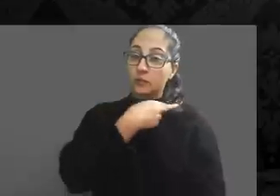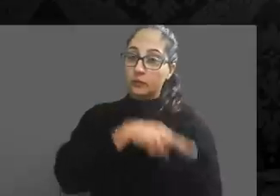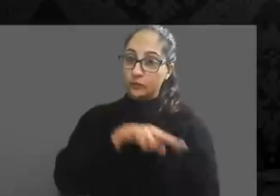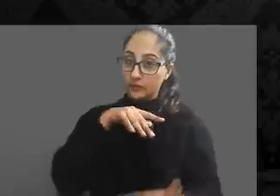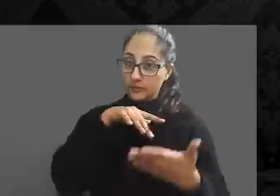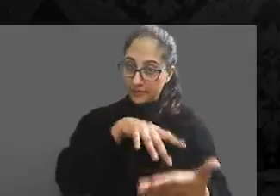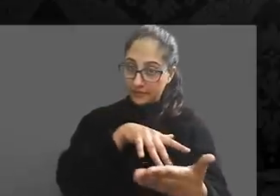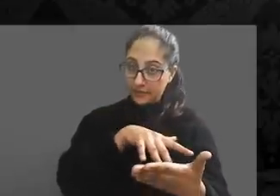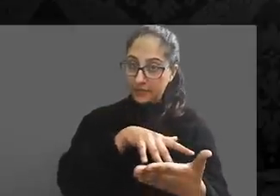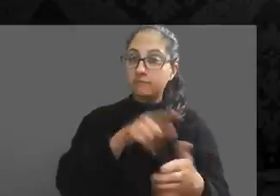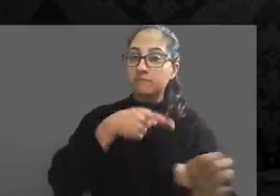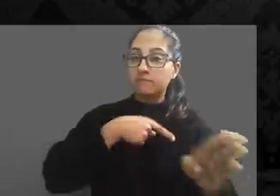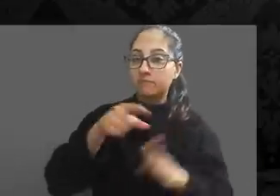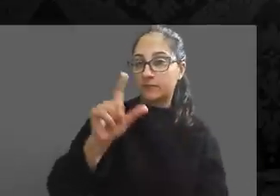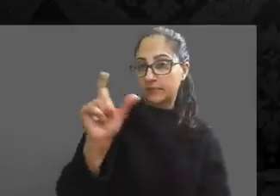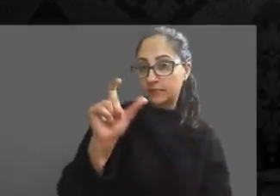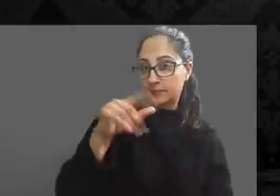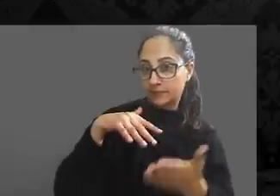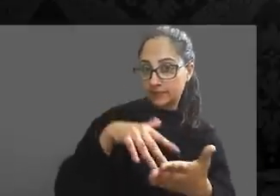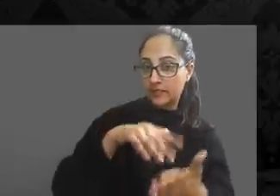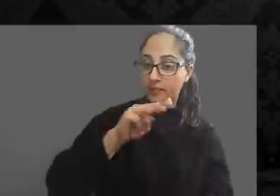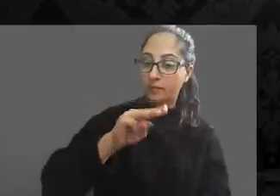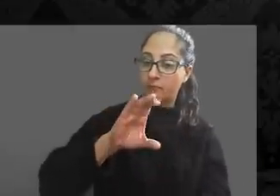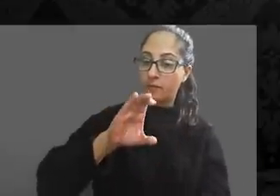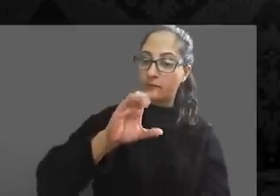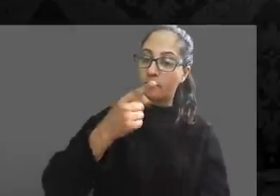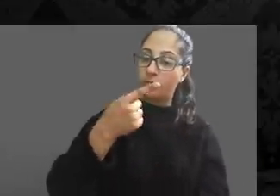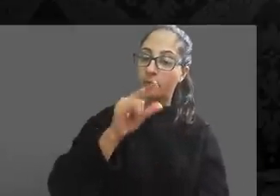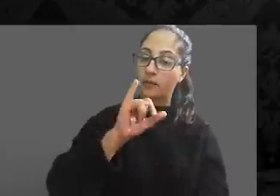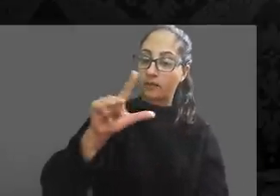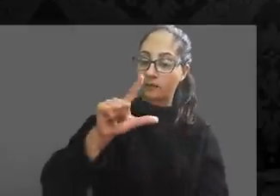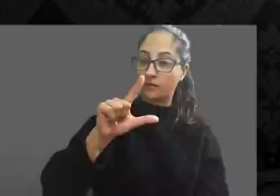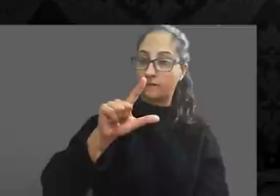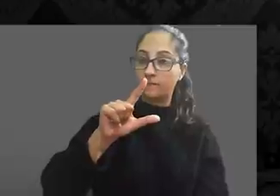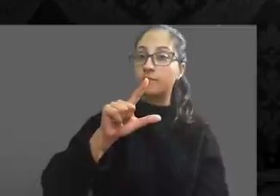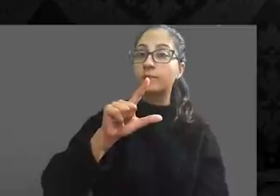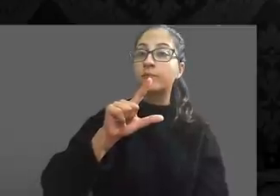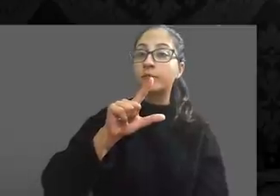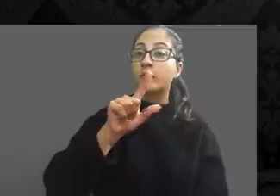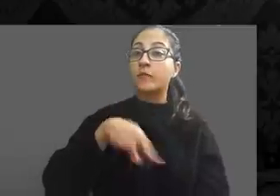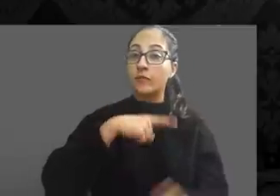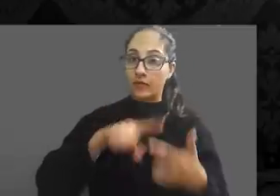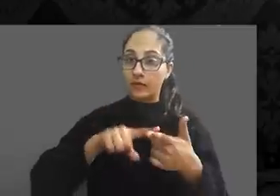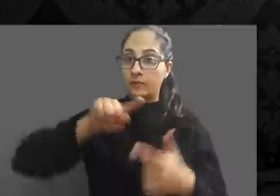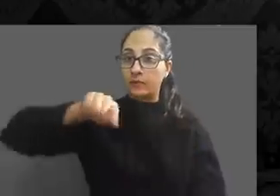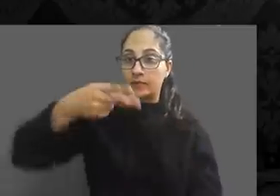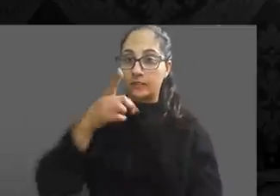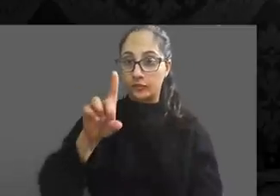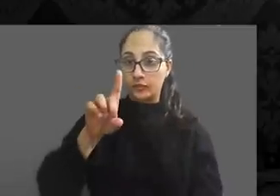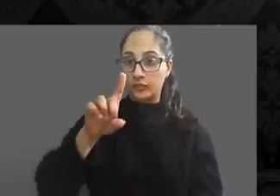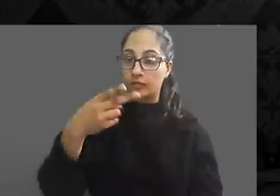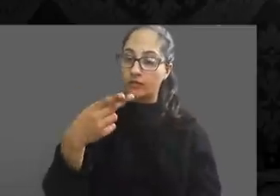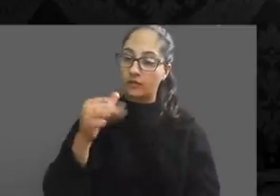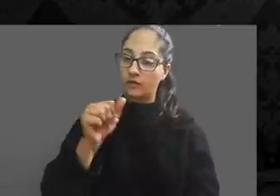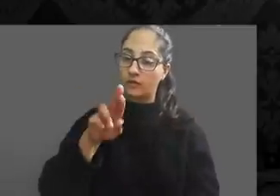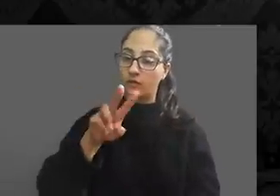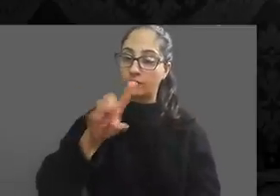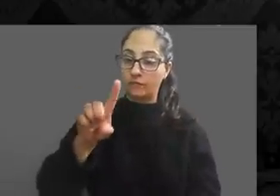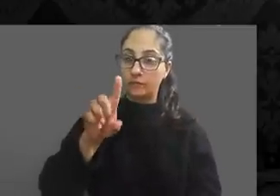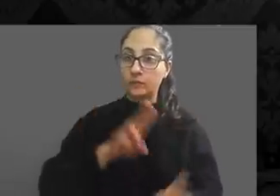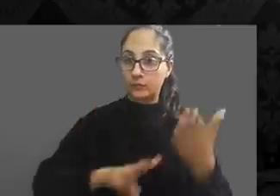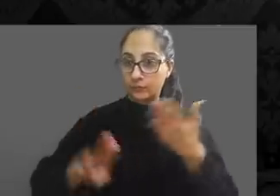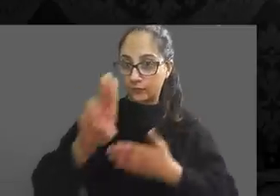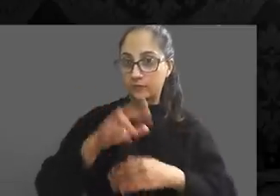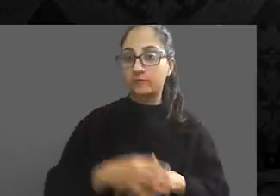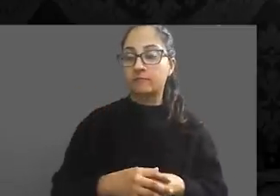studies in Islamic studies at McGill University, he completed his PhD at Harvard University. His scholarly work